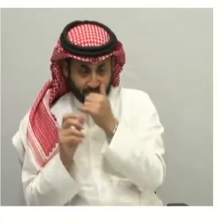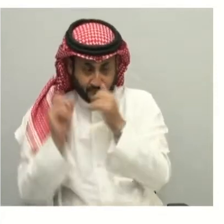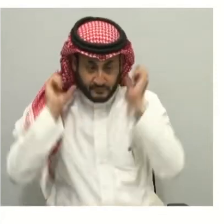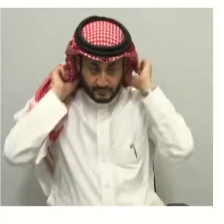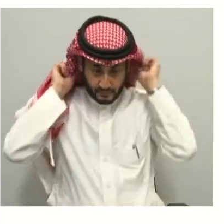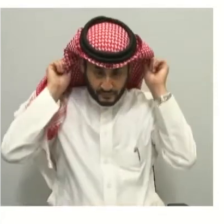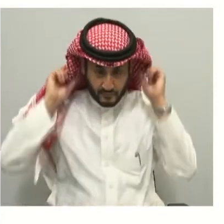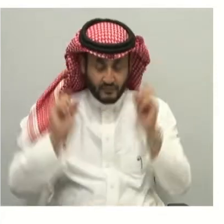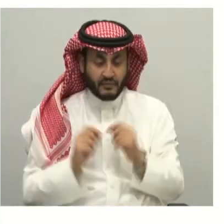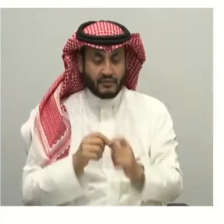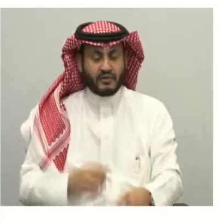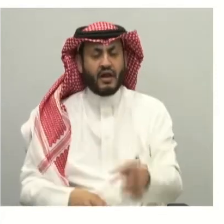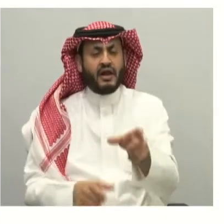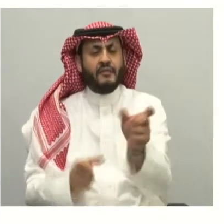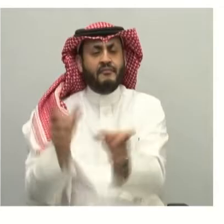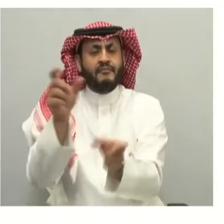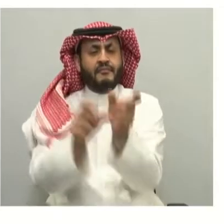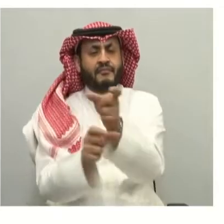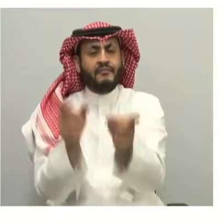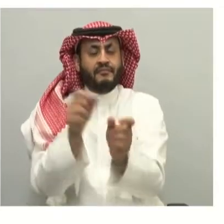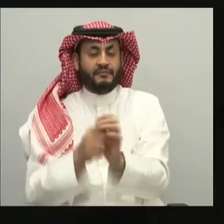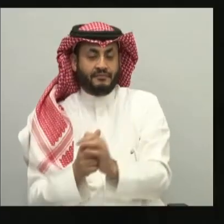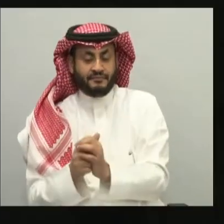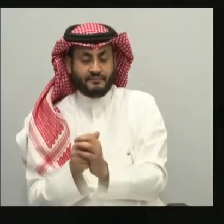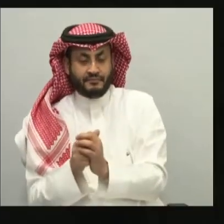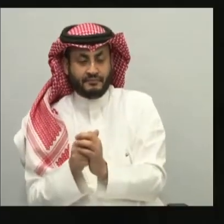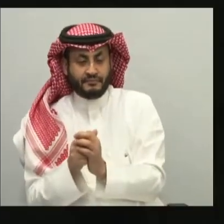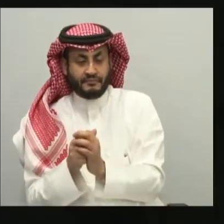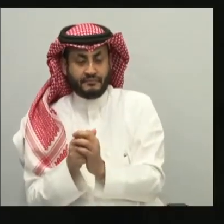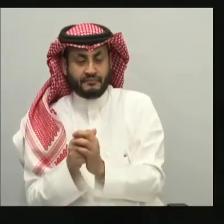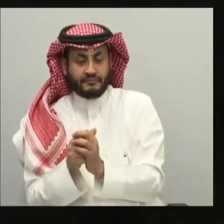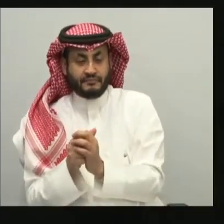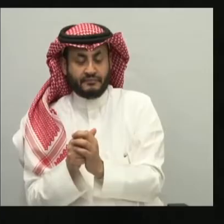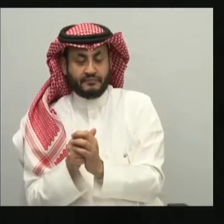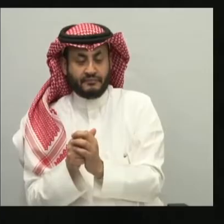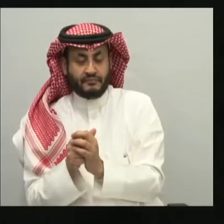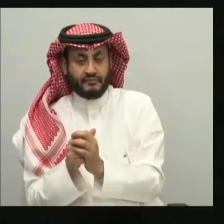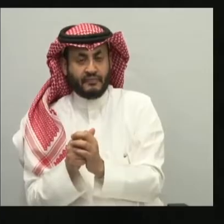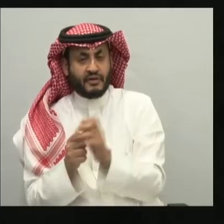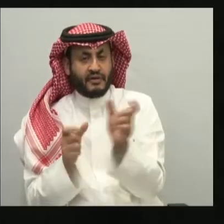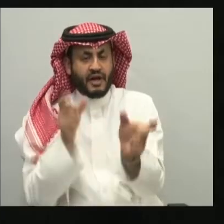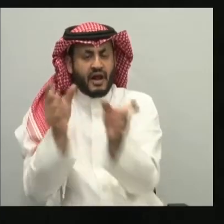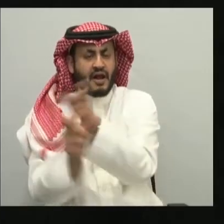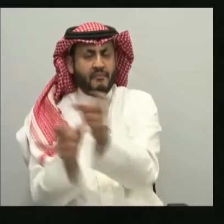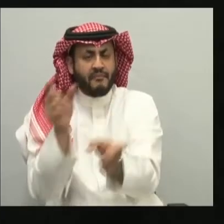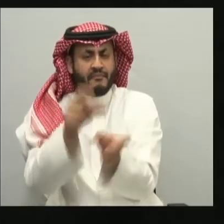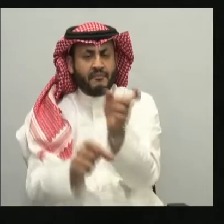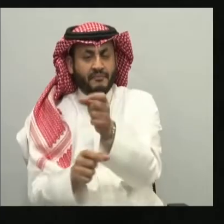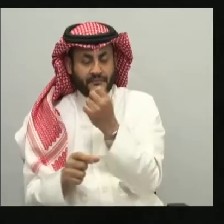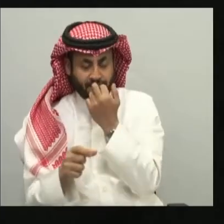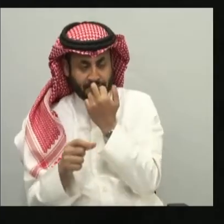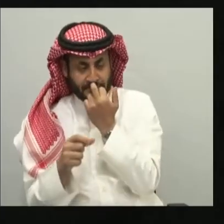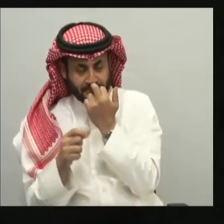And also we have answered this interesting exercise where I told you to try to unscramble these